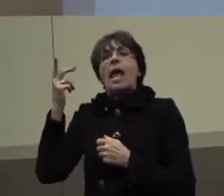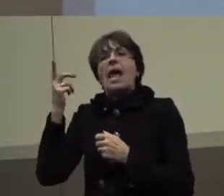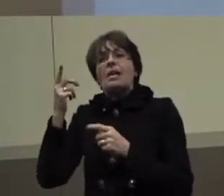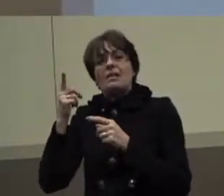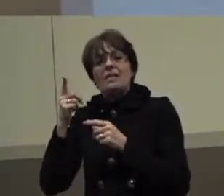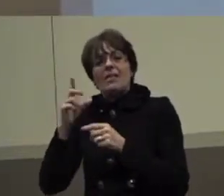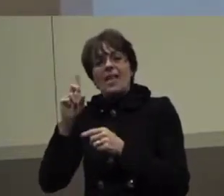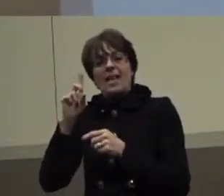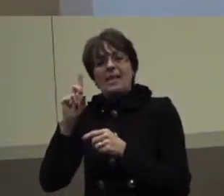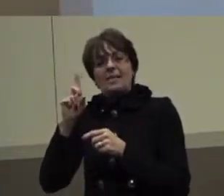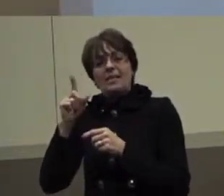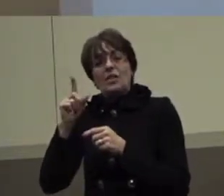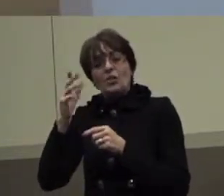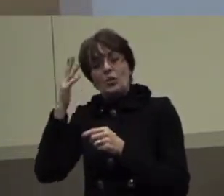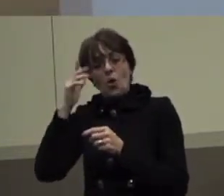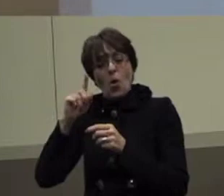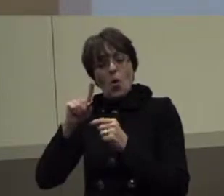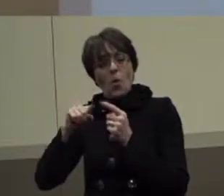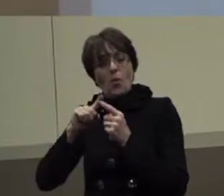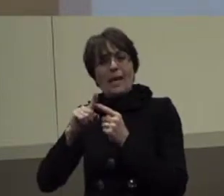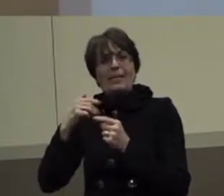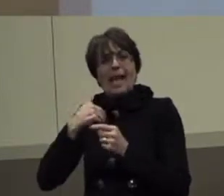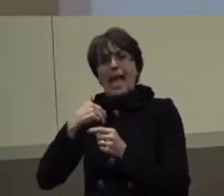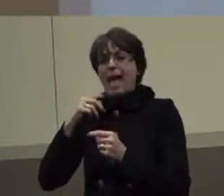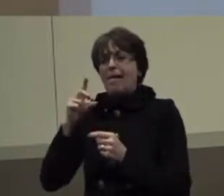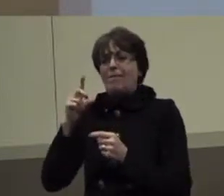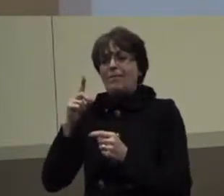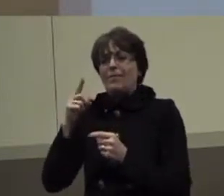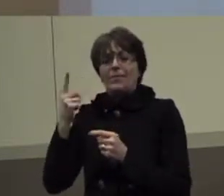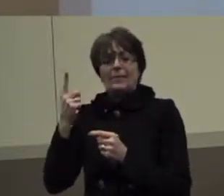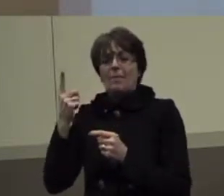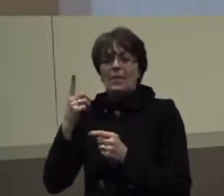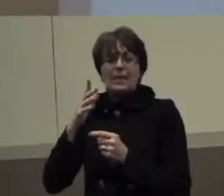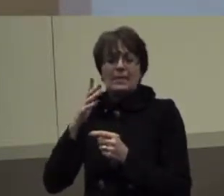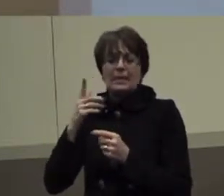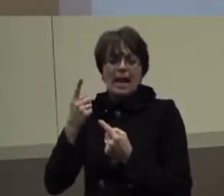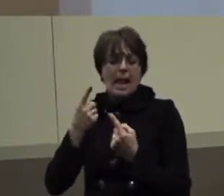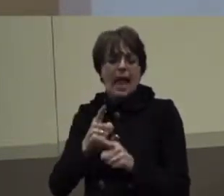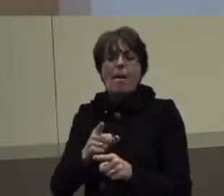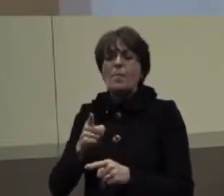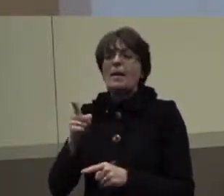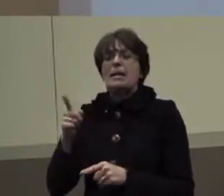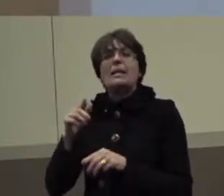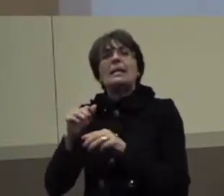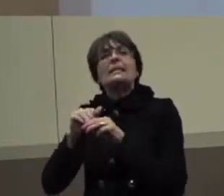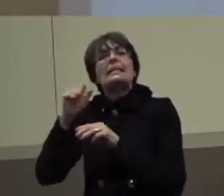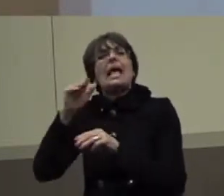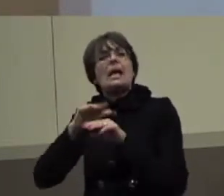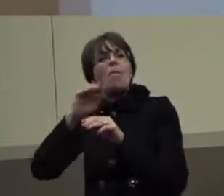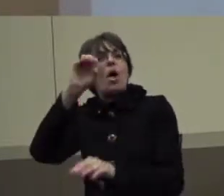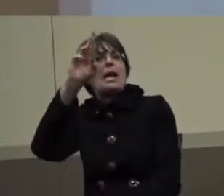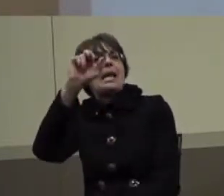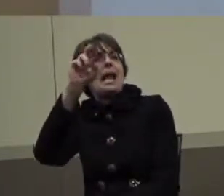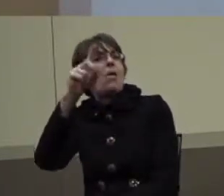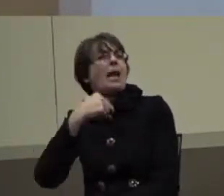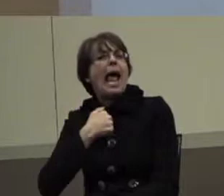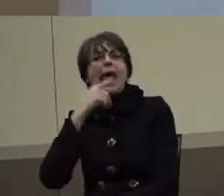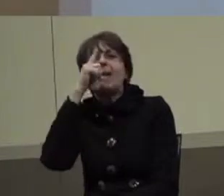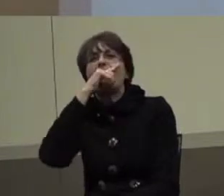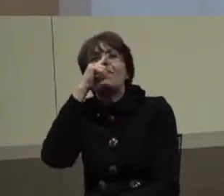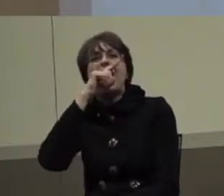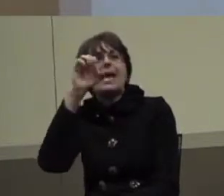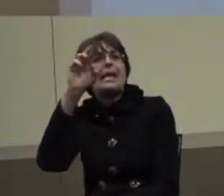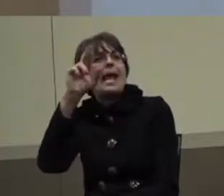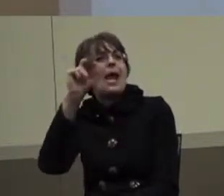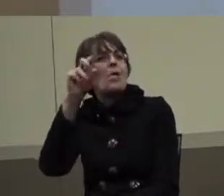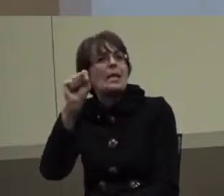about to fall in and splash all over the place, send them on an errand. I used to have a whole bunch of fake errands that I could send kids on. I